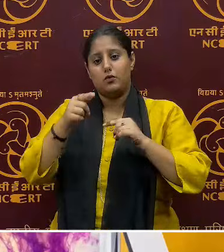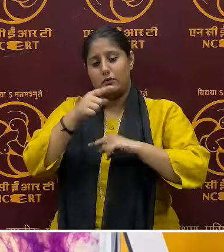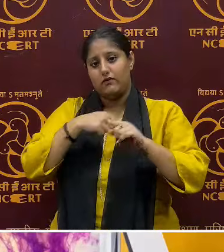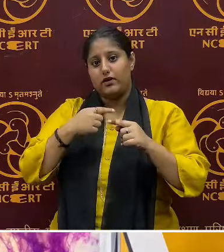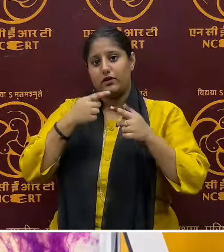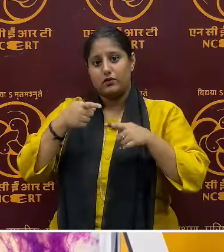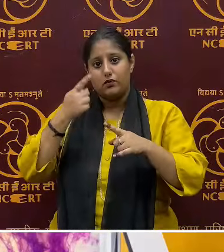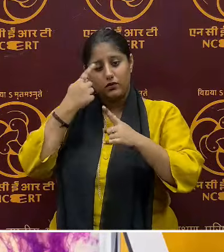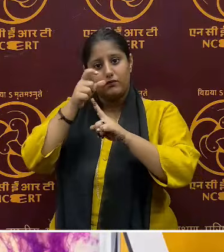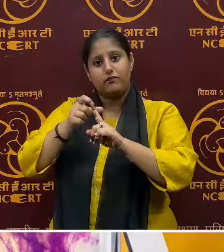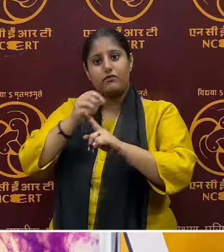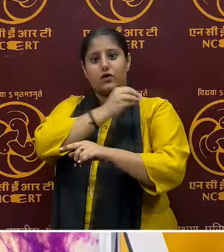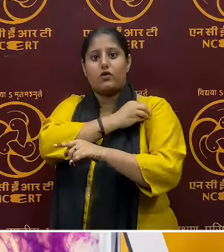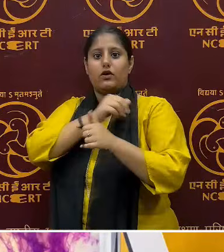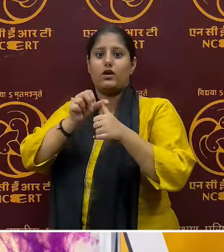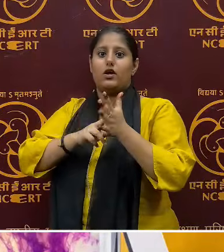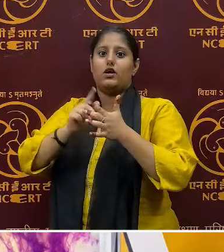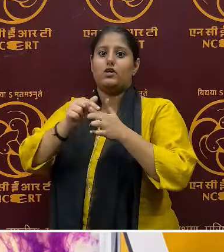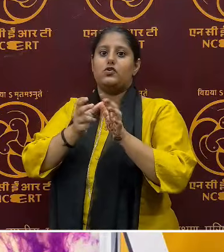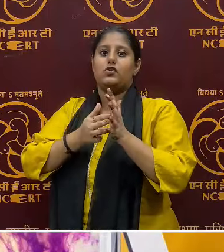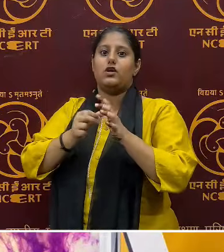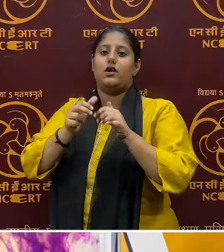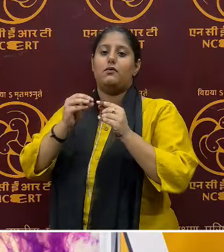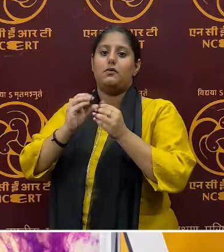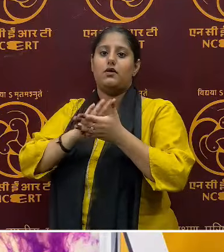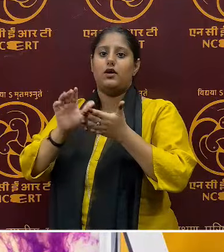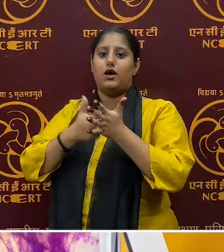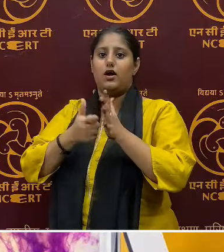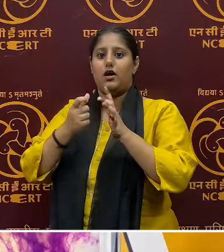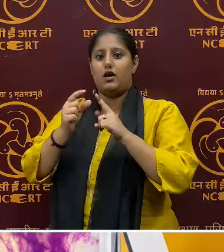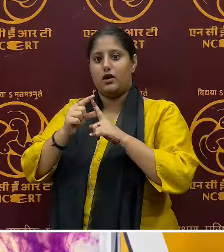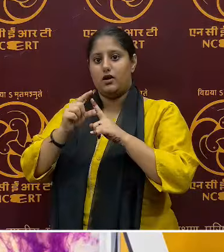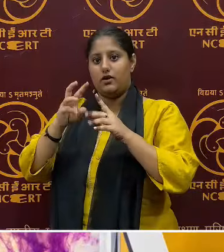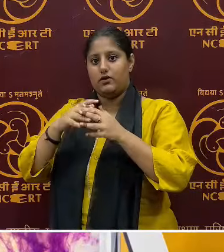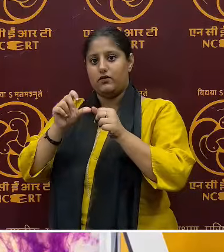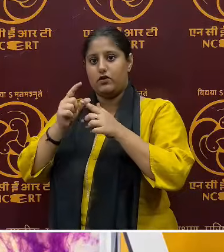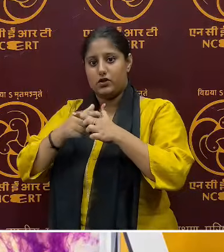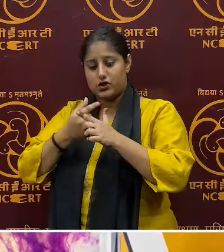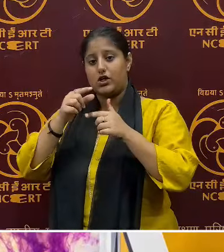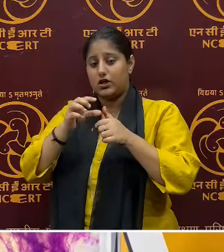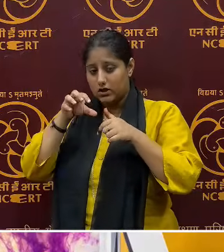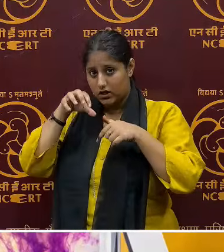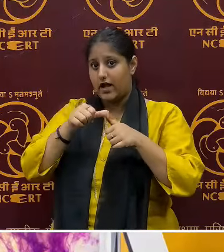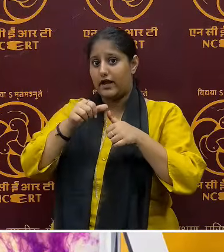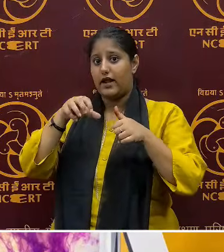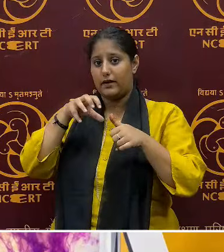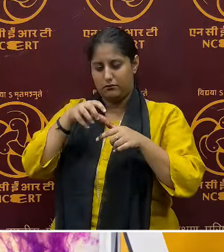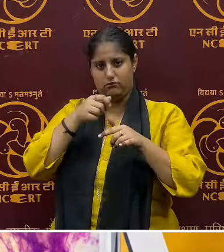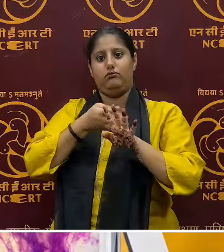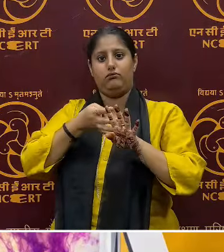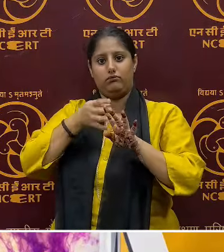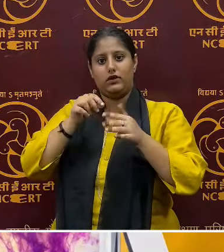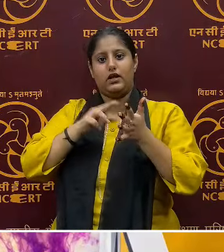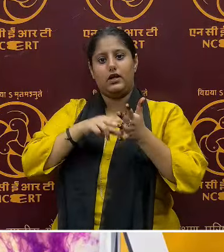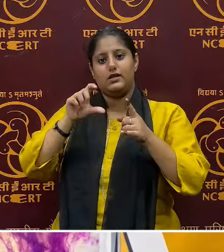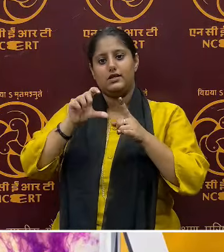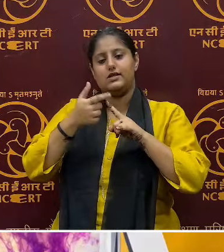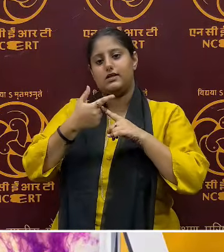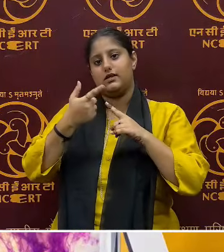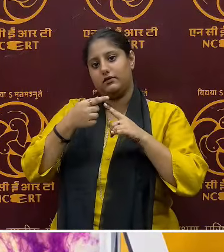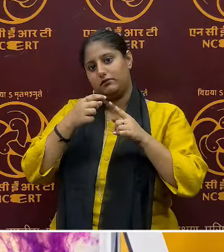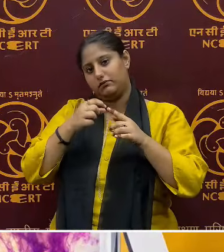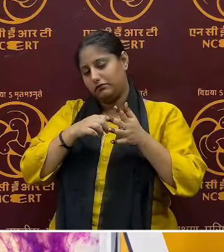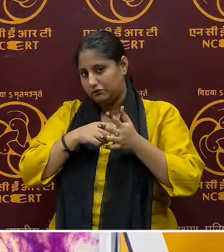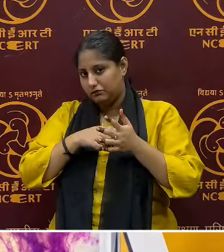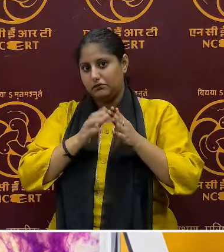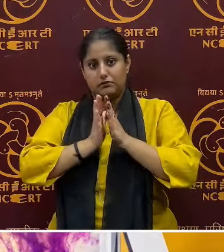welcoming Dr. Anjana Bhardwaj. Ma'am is Consultant Academic from CIET, NCERT, New Delhi. Ma'am, namaskar and